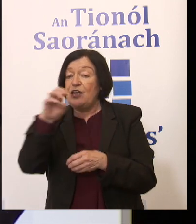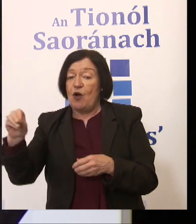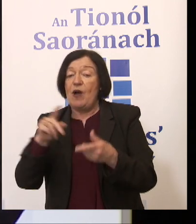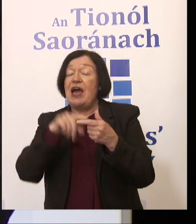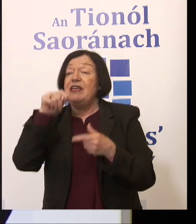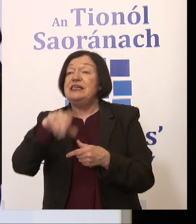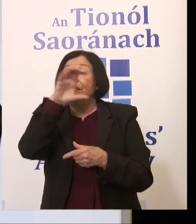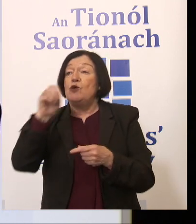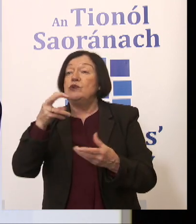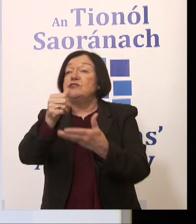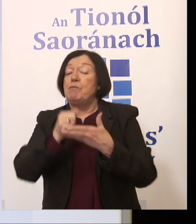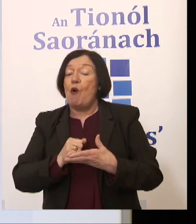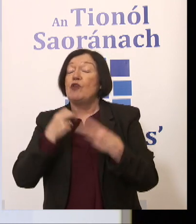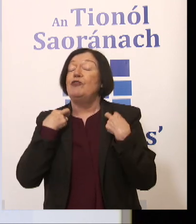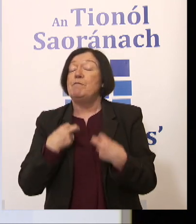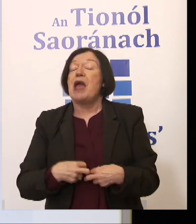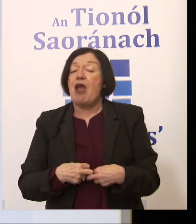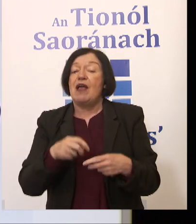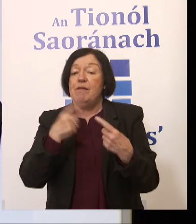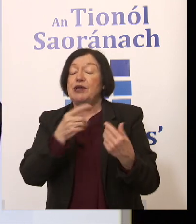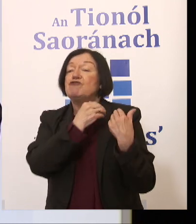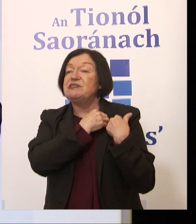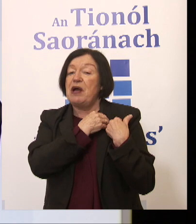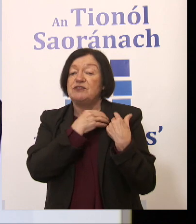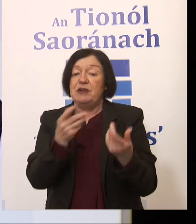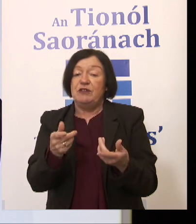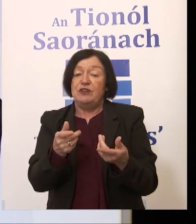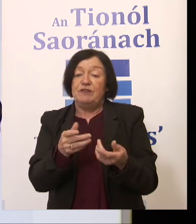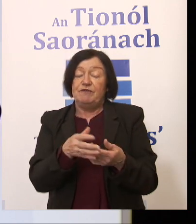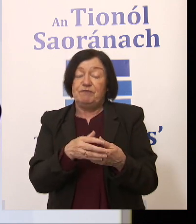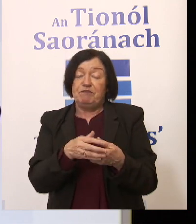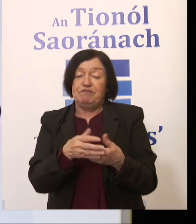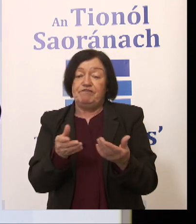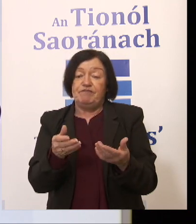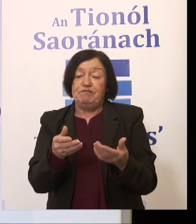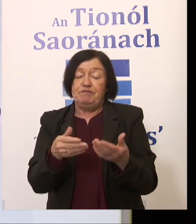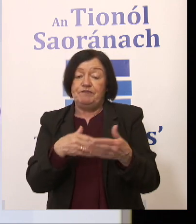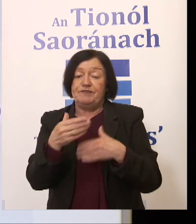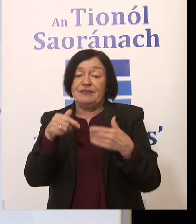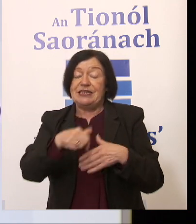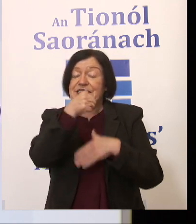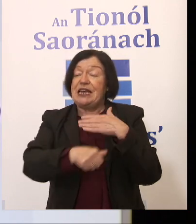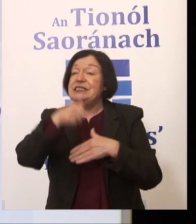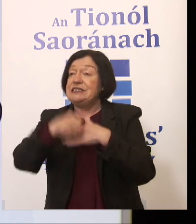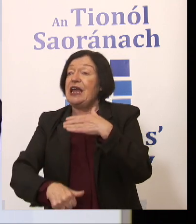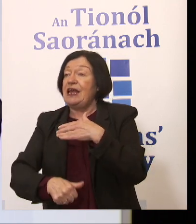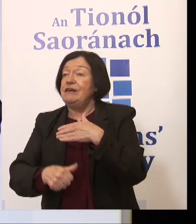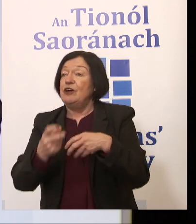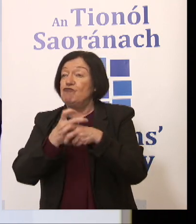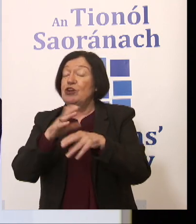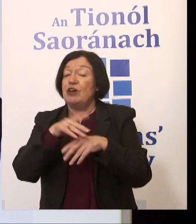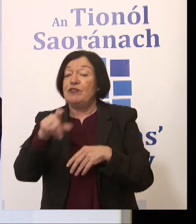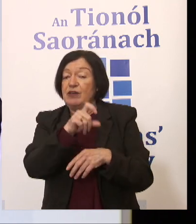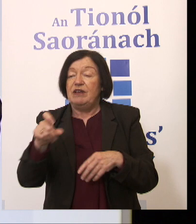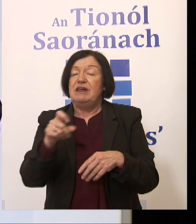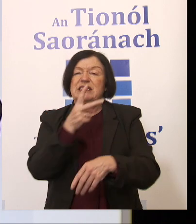Executive would support the Mayor and be responsible, he or she would be responsible for the day-to-day running of the local authority,